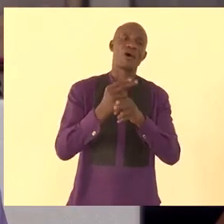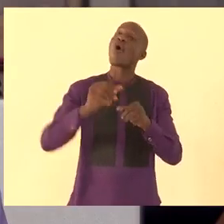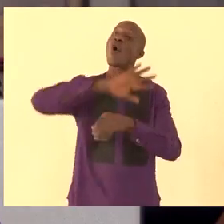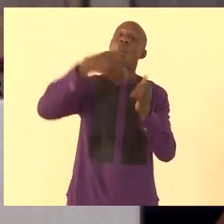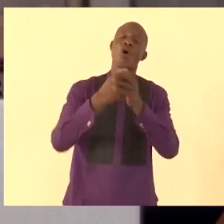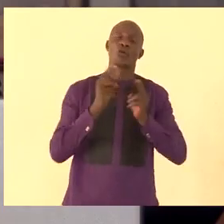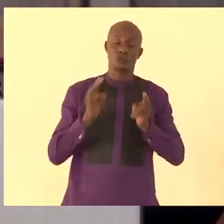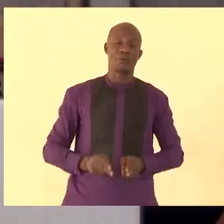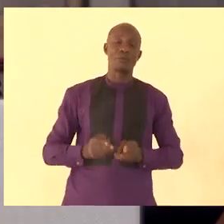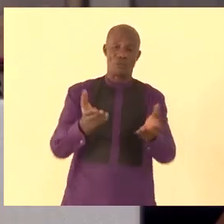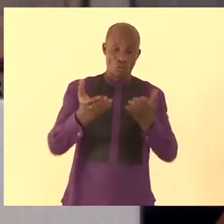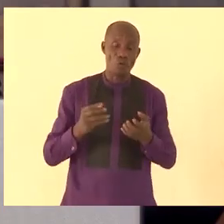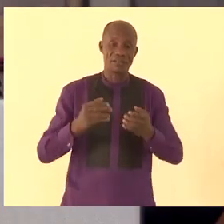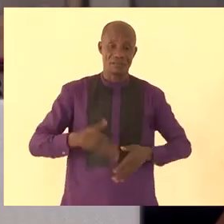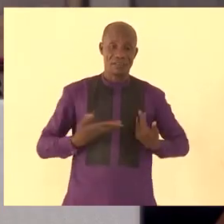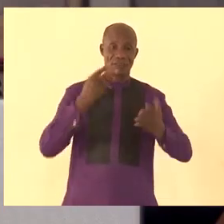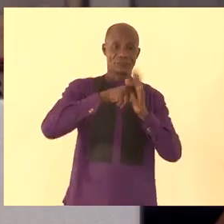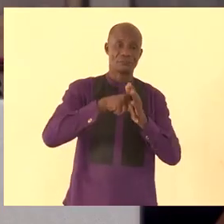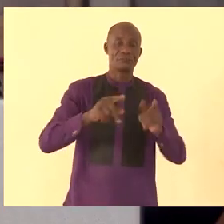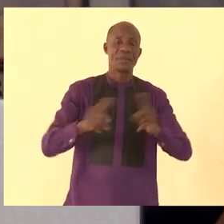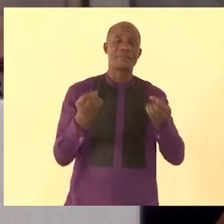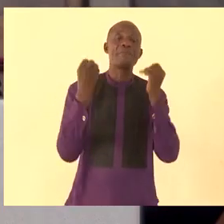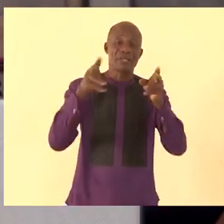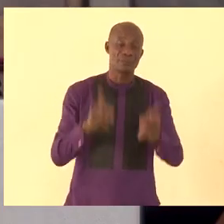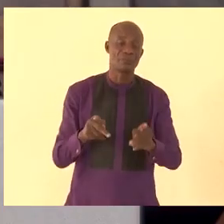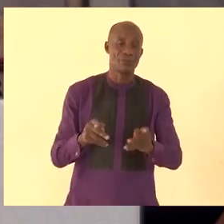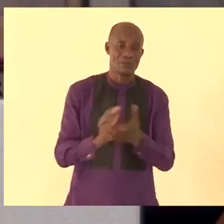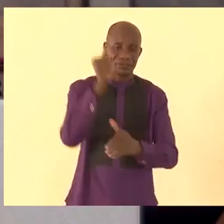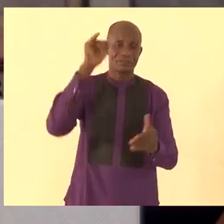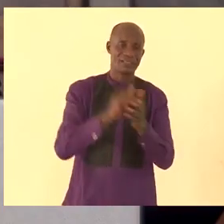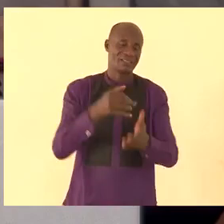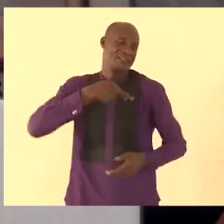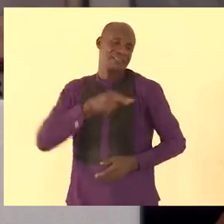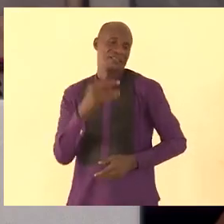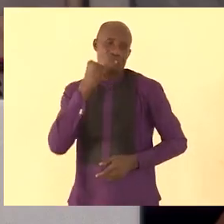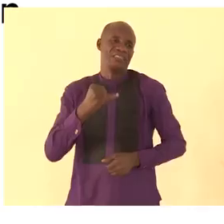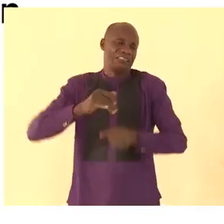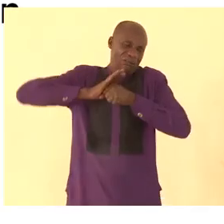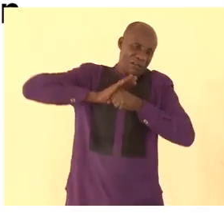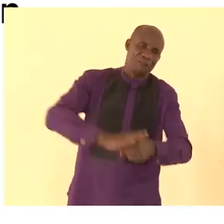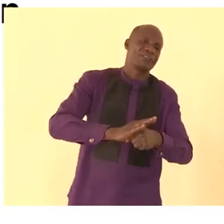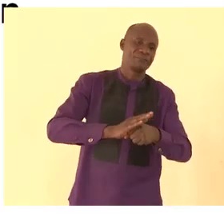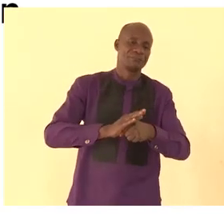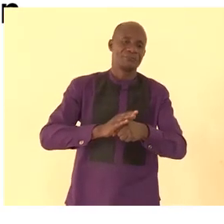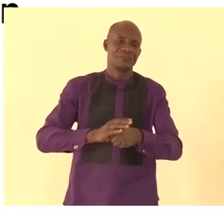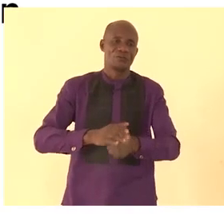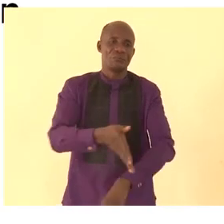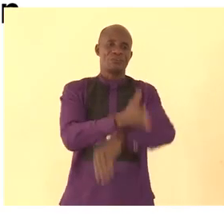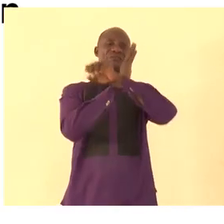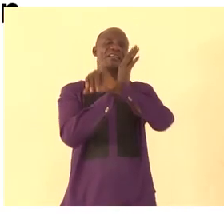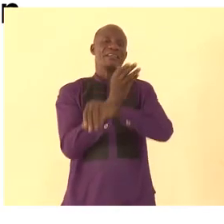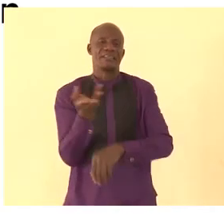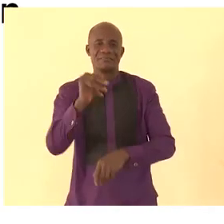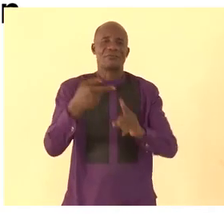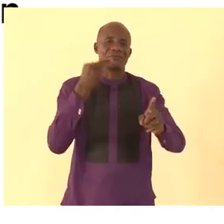desire happiness. But many today believe that religion is an oppressive force, that the true practice of religion will hinder their